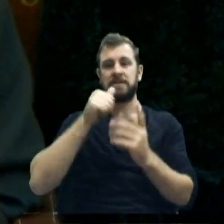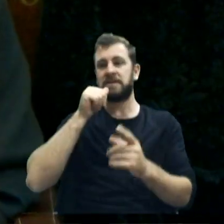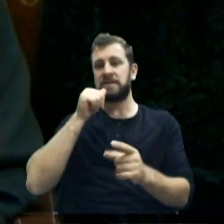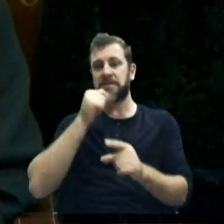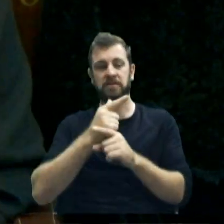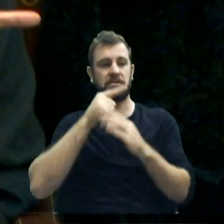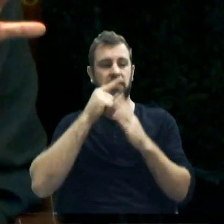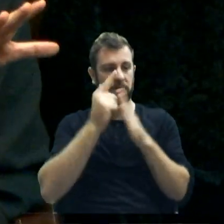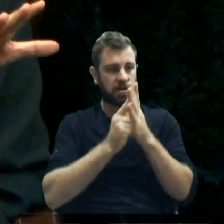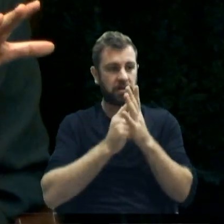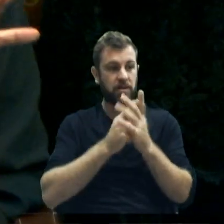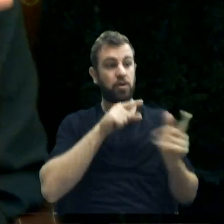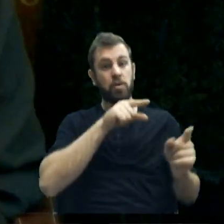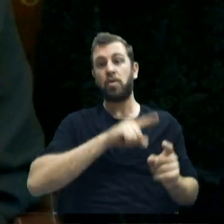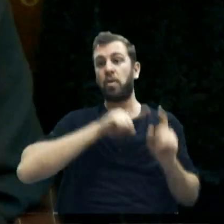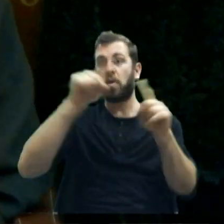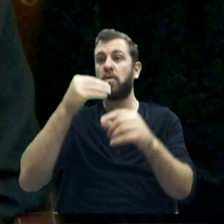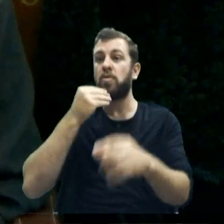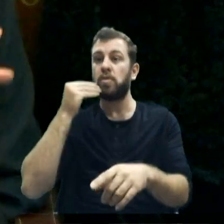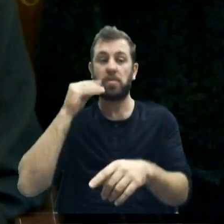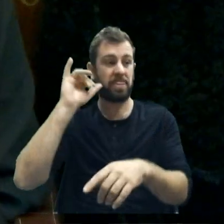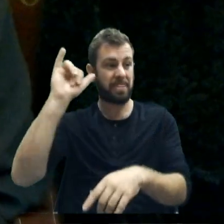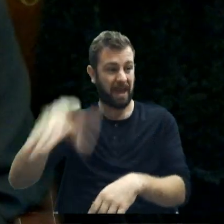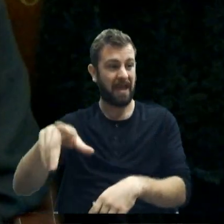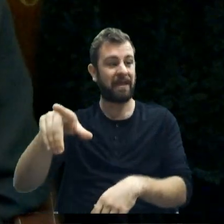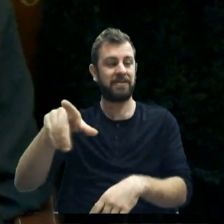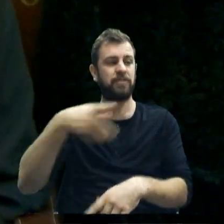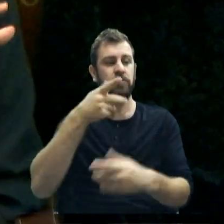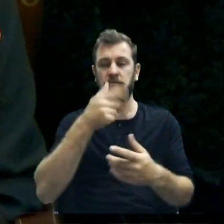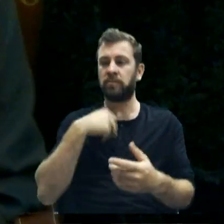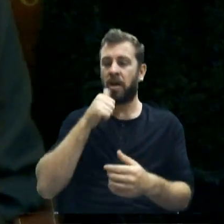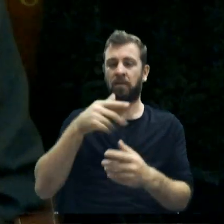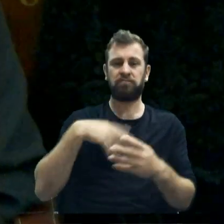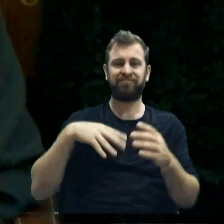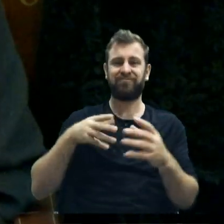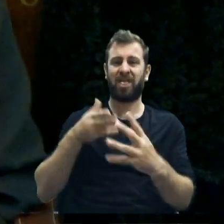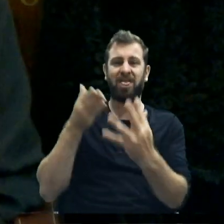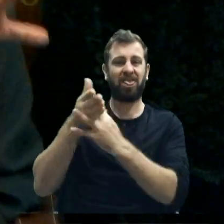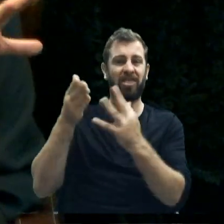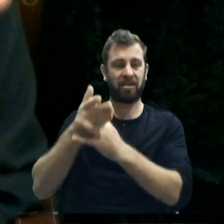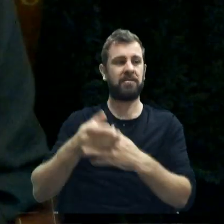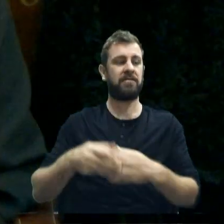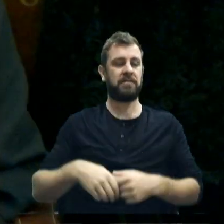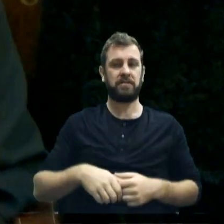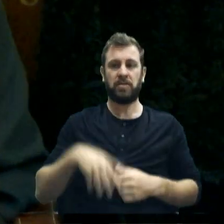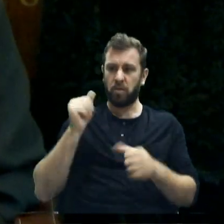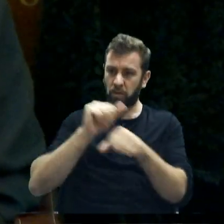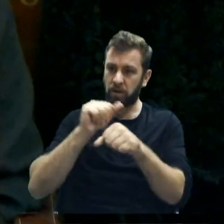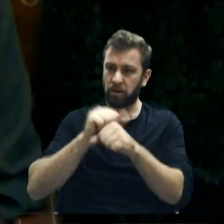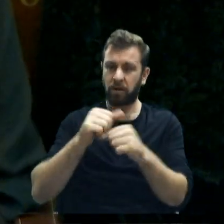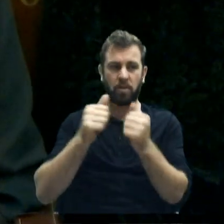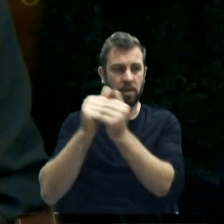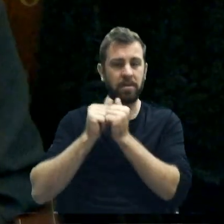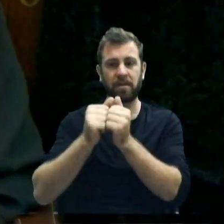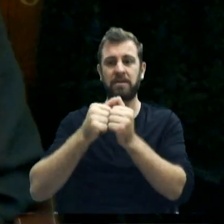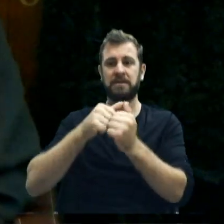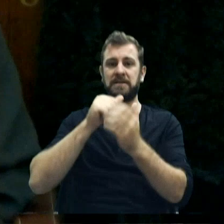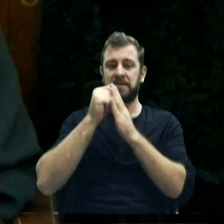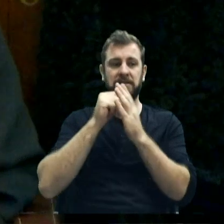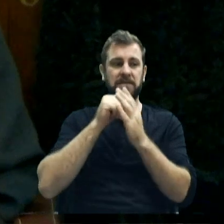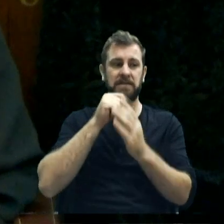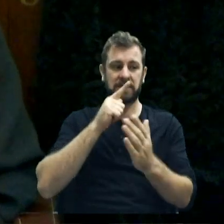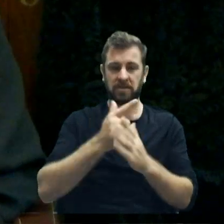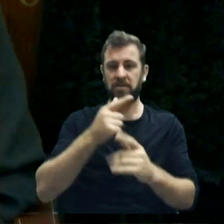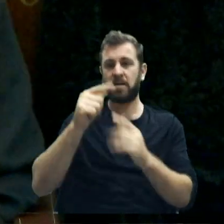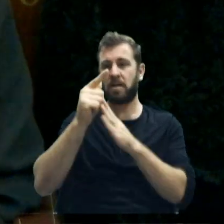house that you don't cause ruckus, that you're patient, that you work with your mother-in-law, that you work with your sister-in-laws, that you make sure that you keep